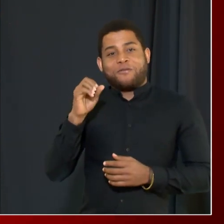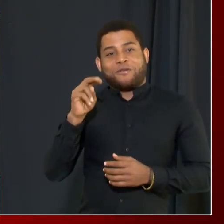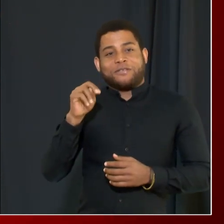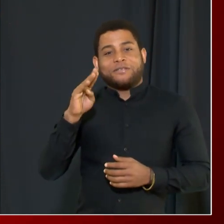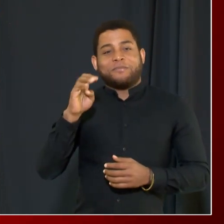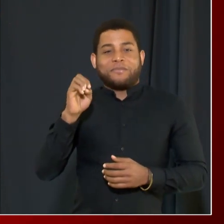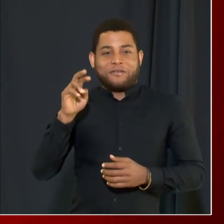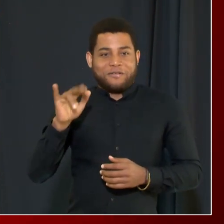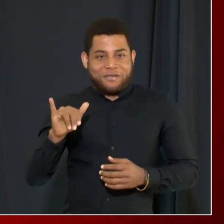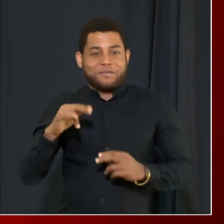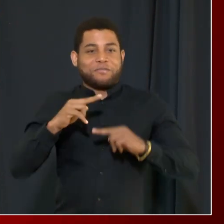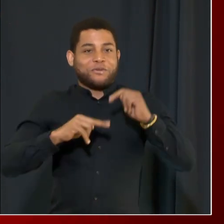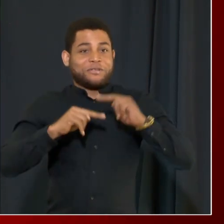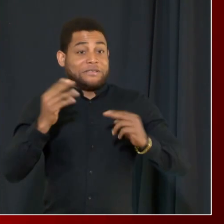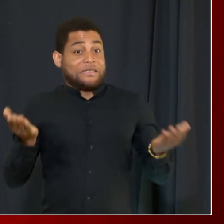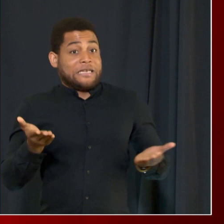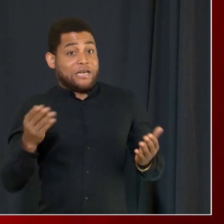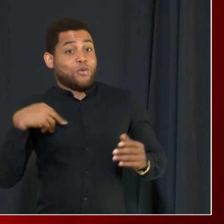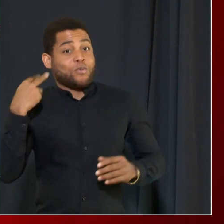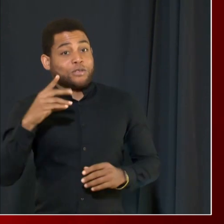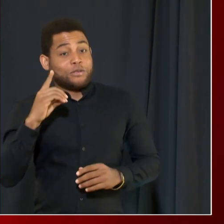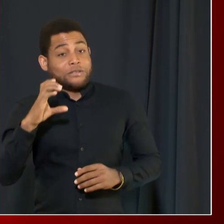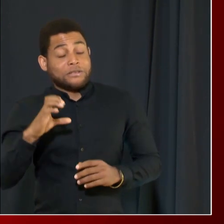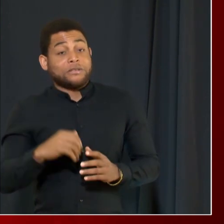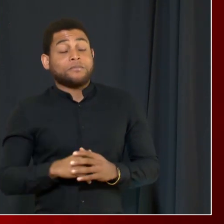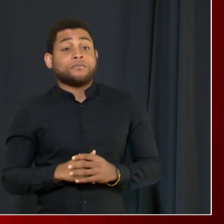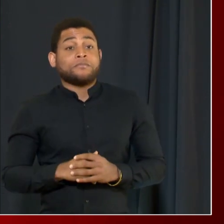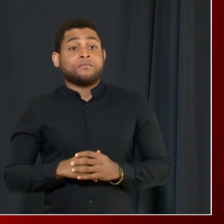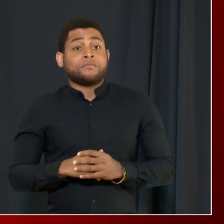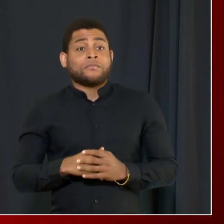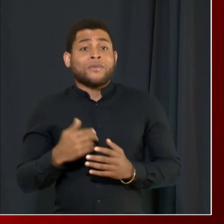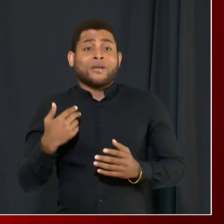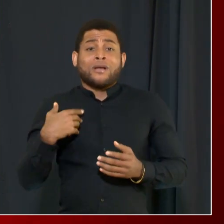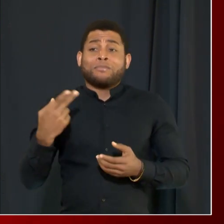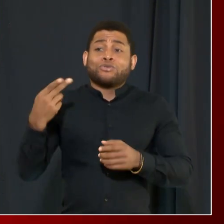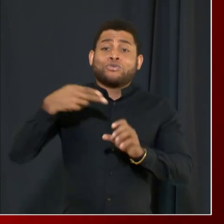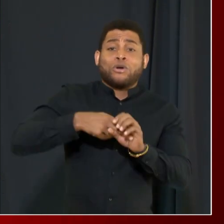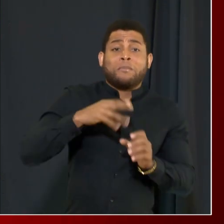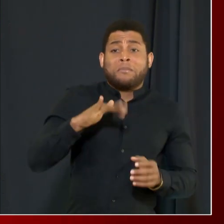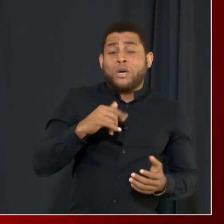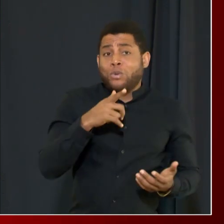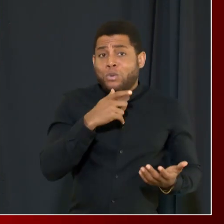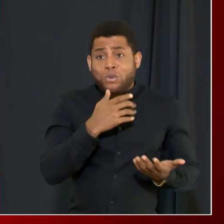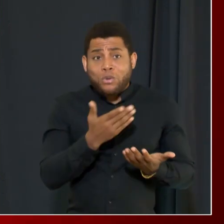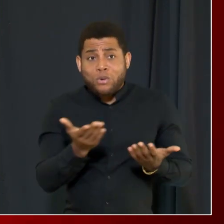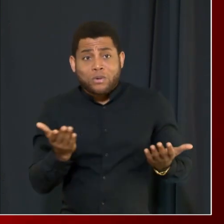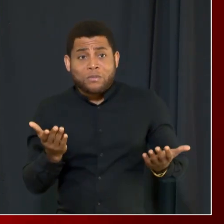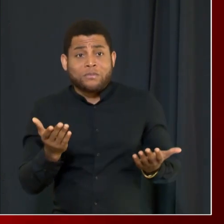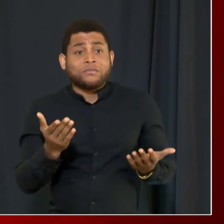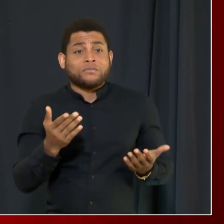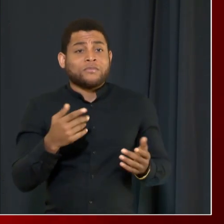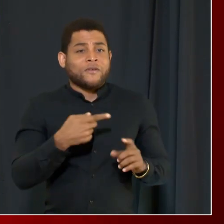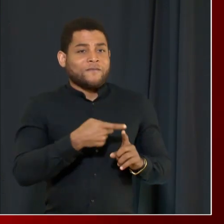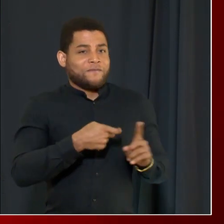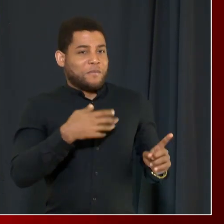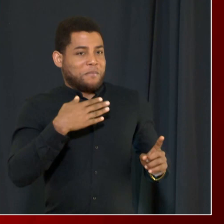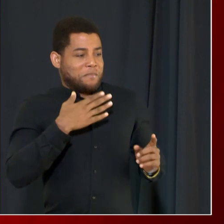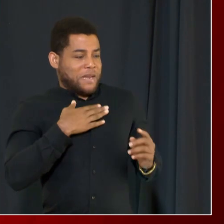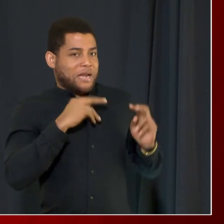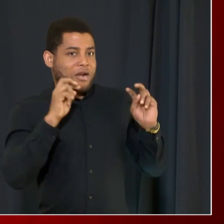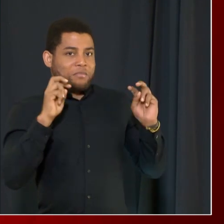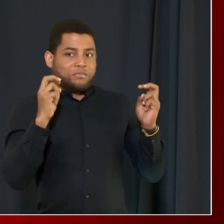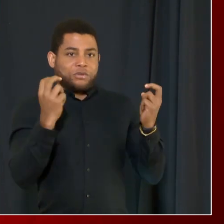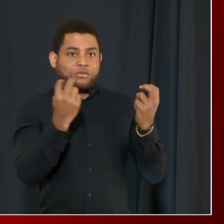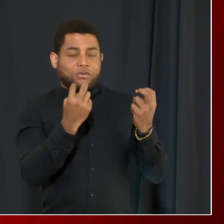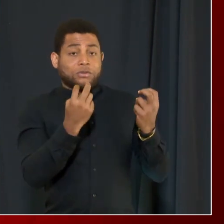Washington, D.C. I am joined by members of my administration, particularly City